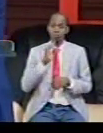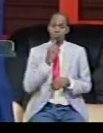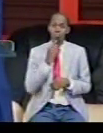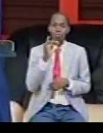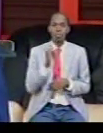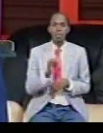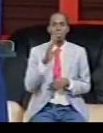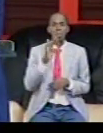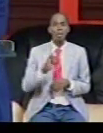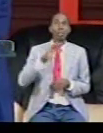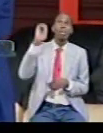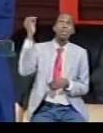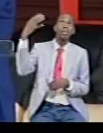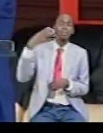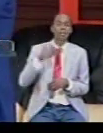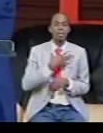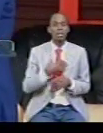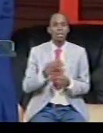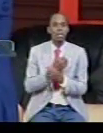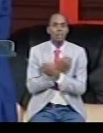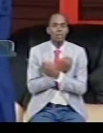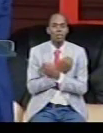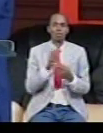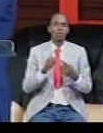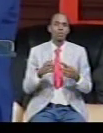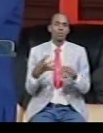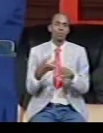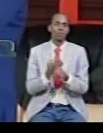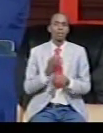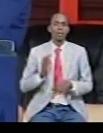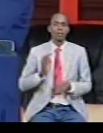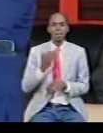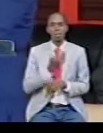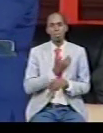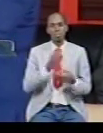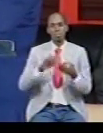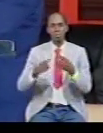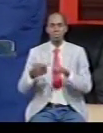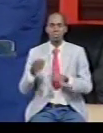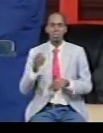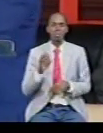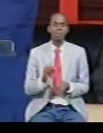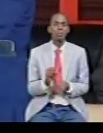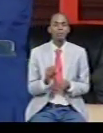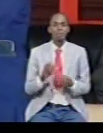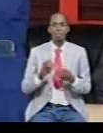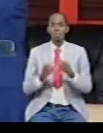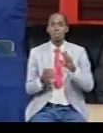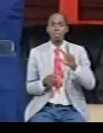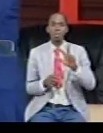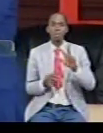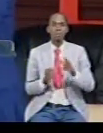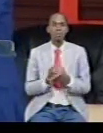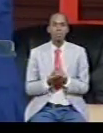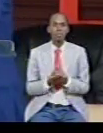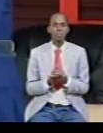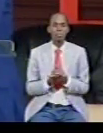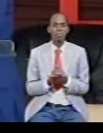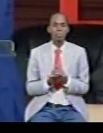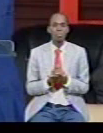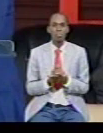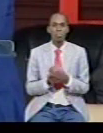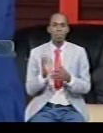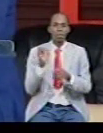by grace and love to win our companions. Number three,